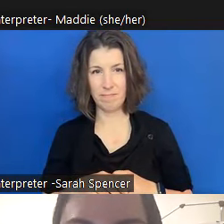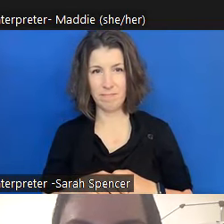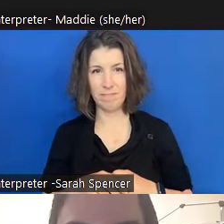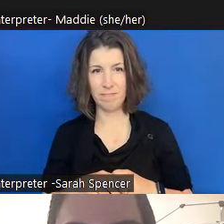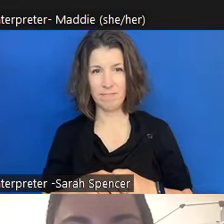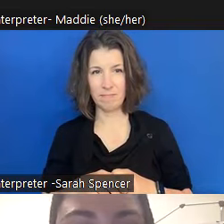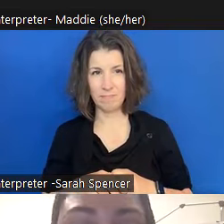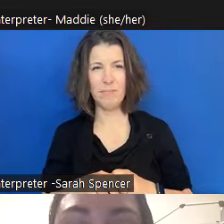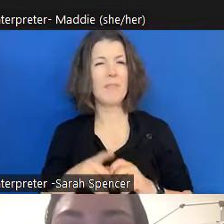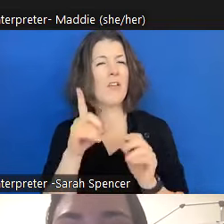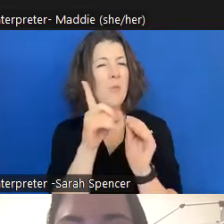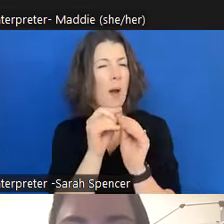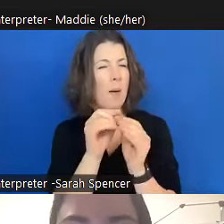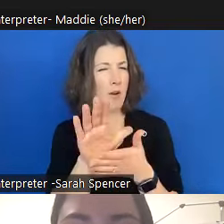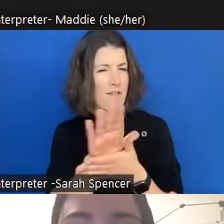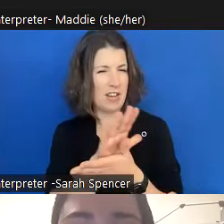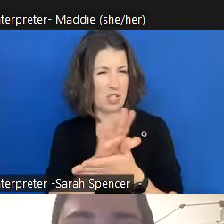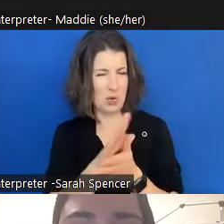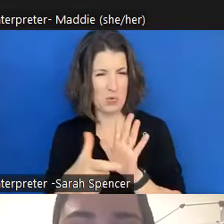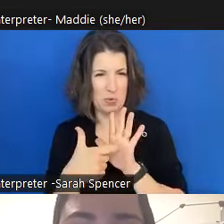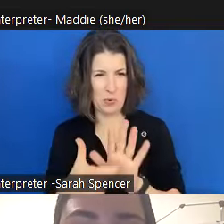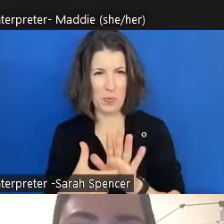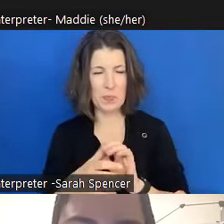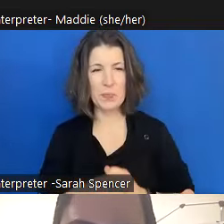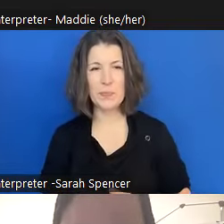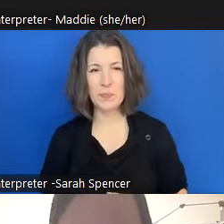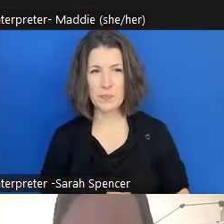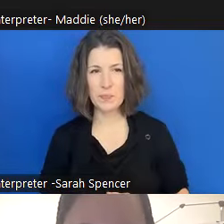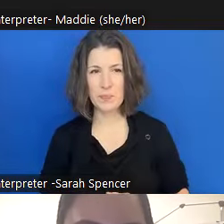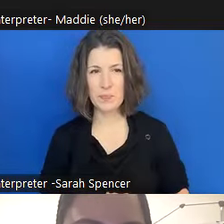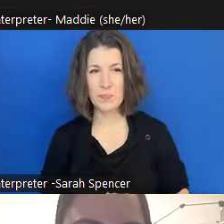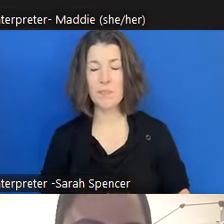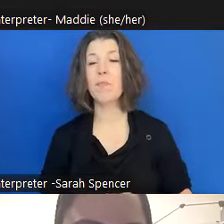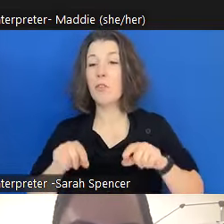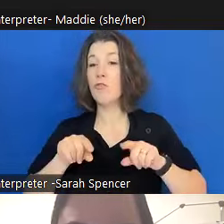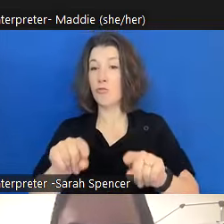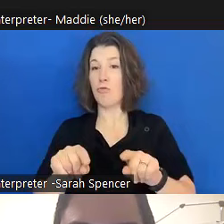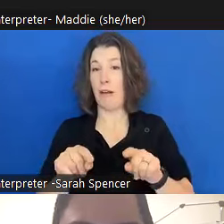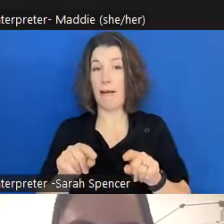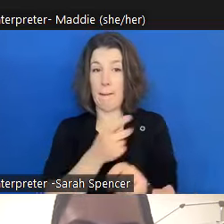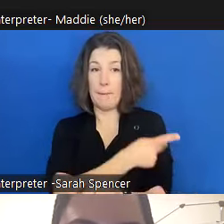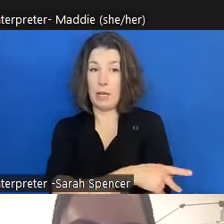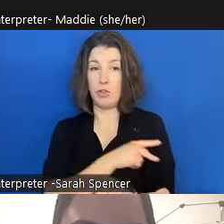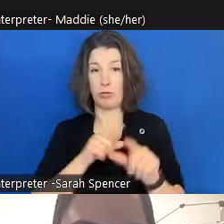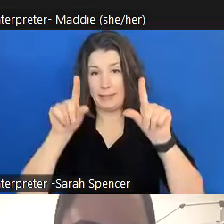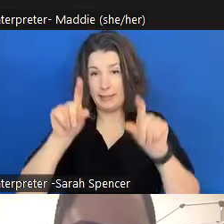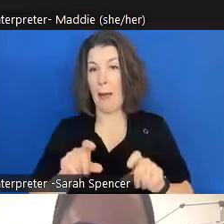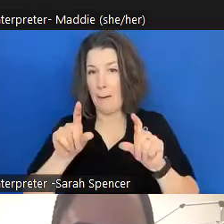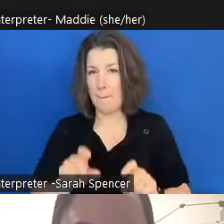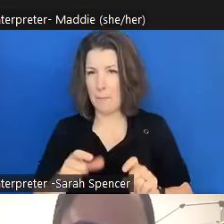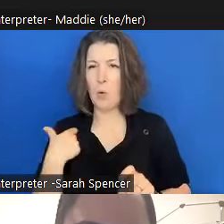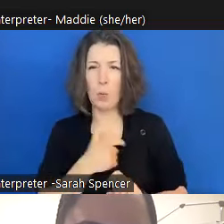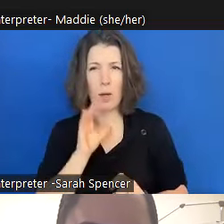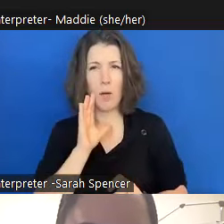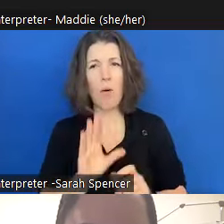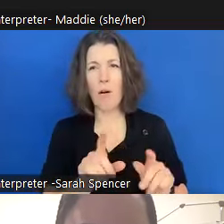I have one more video. So in the examination, we often ask the patient if they would like us